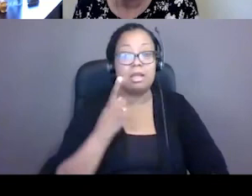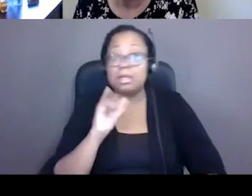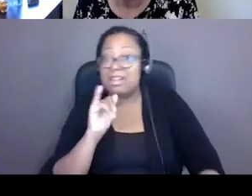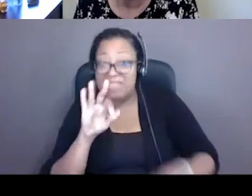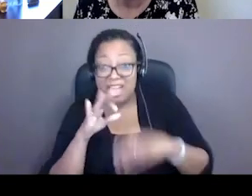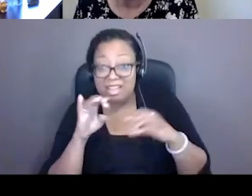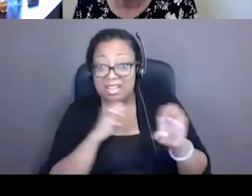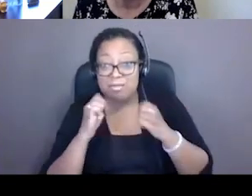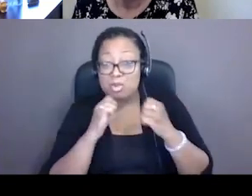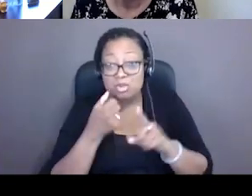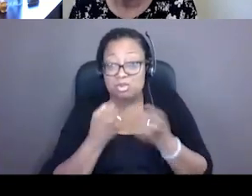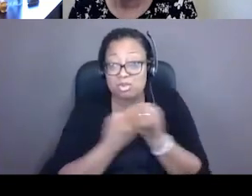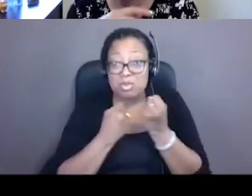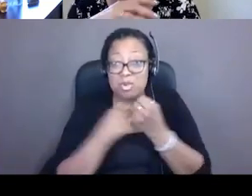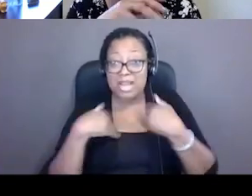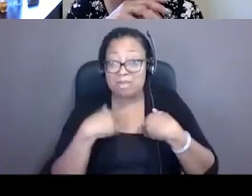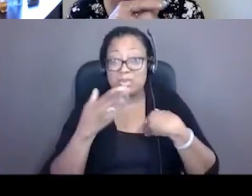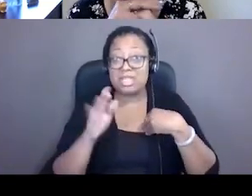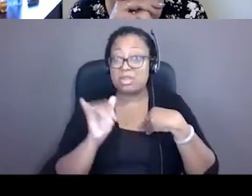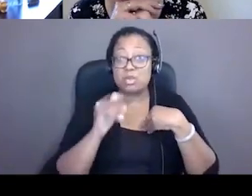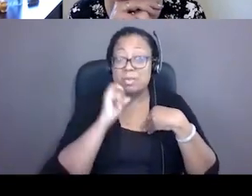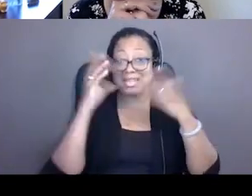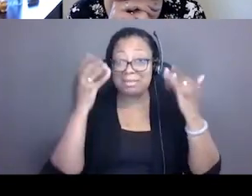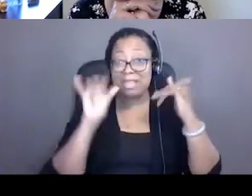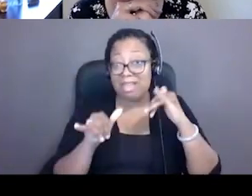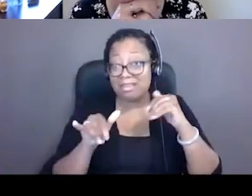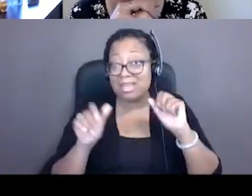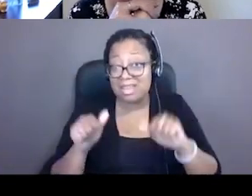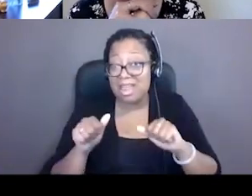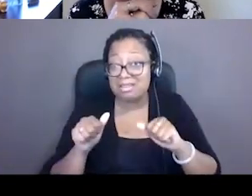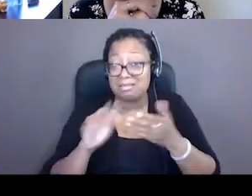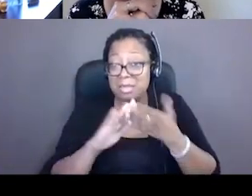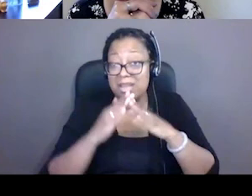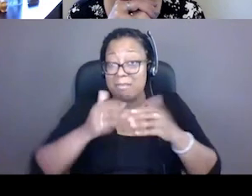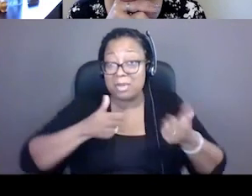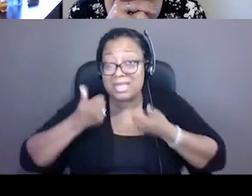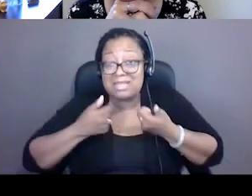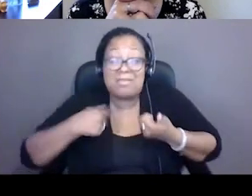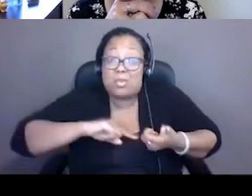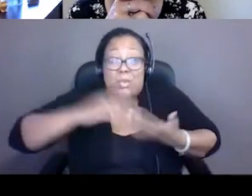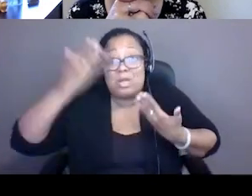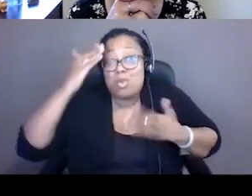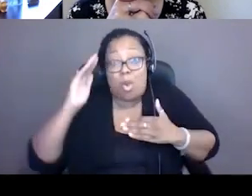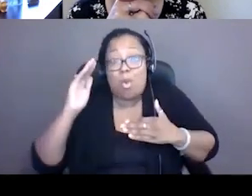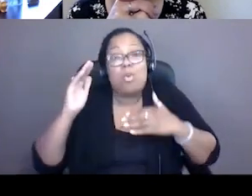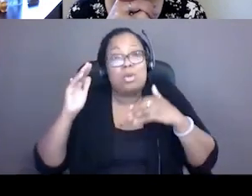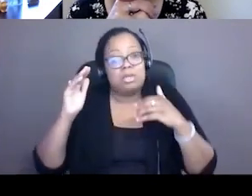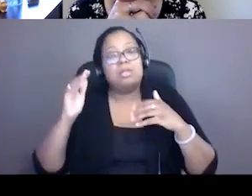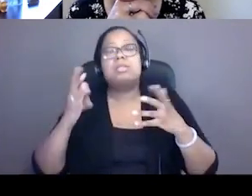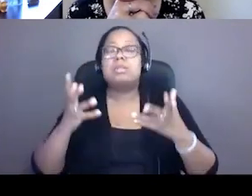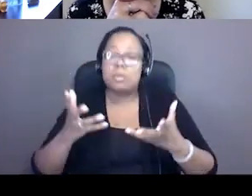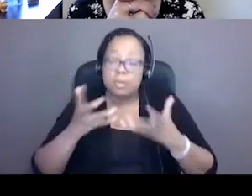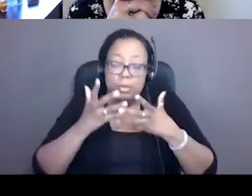support animal was out in there too and wasn't expecting it, he could be aggressive and we don't know. So we always want to be